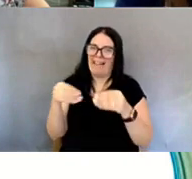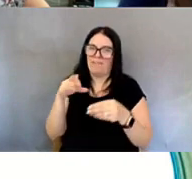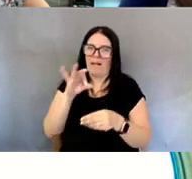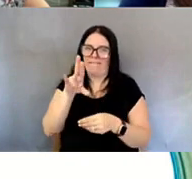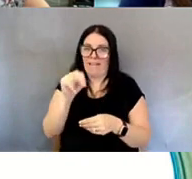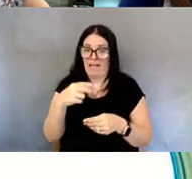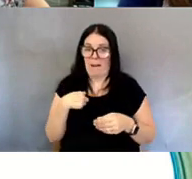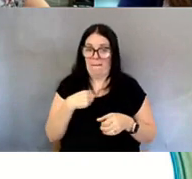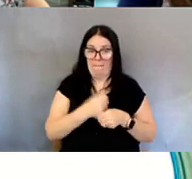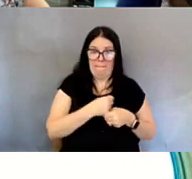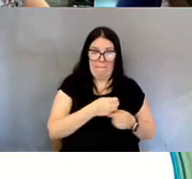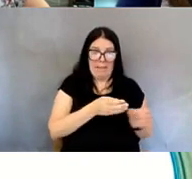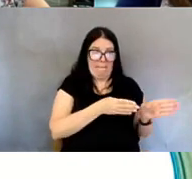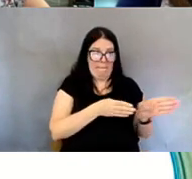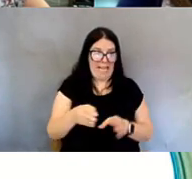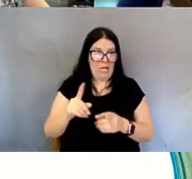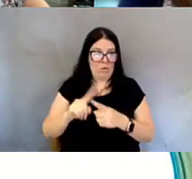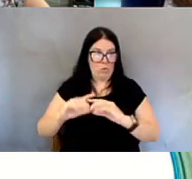plan. It's not